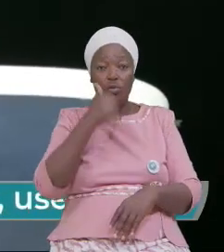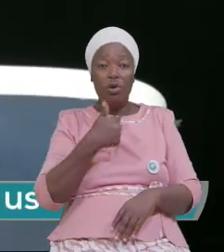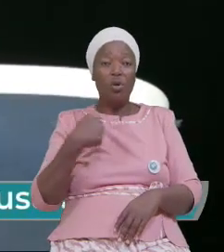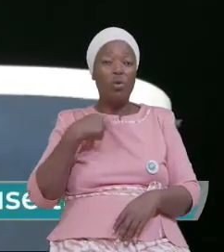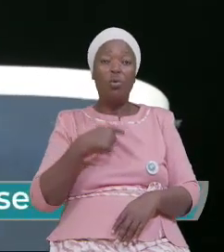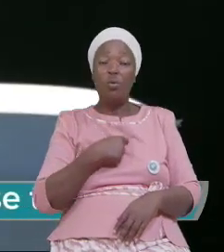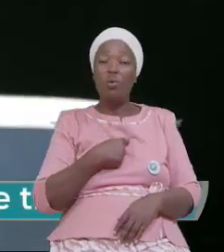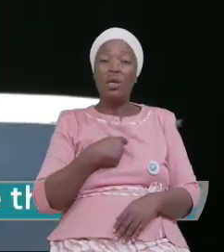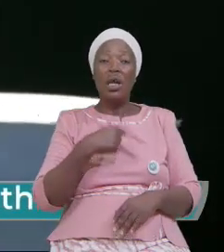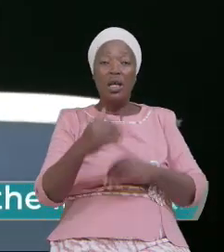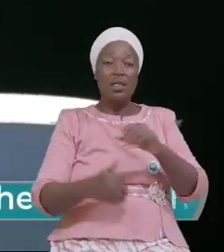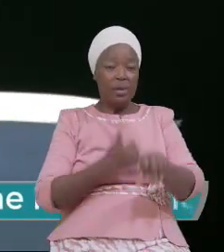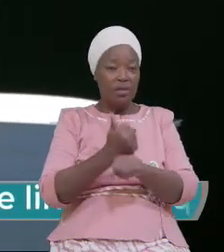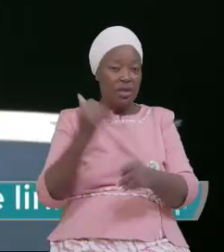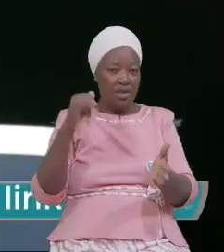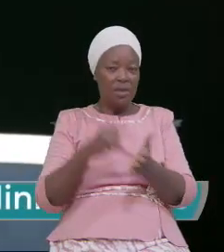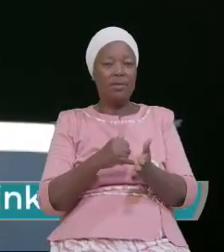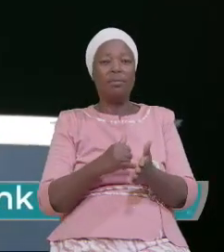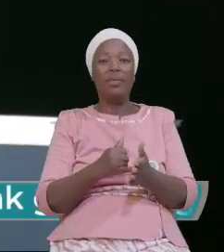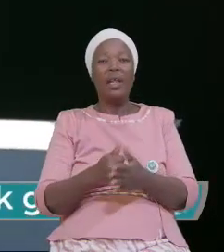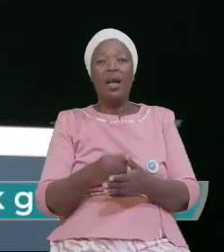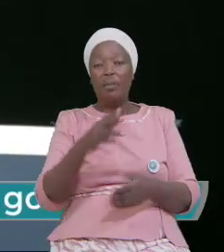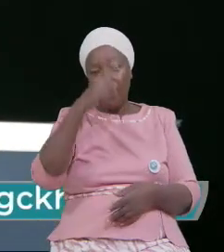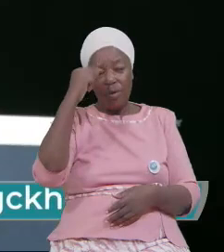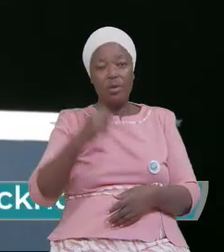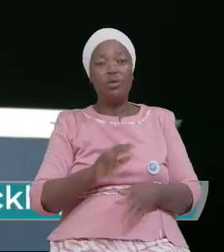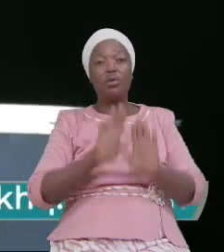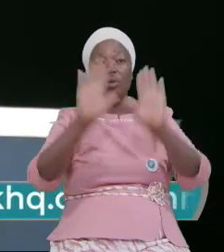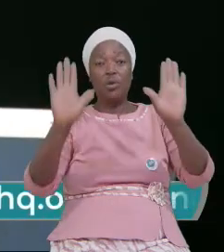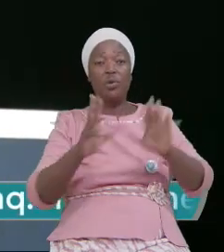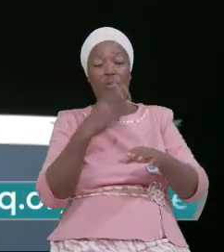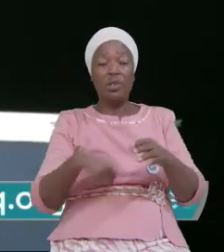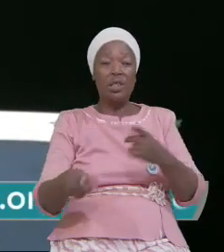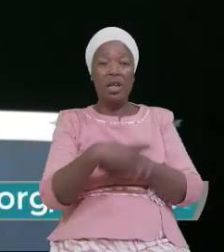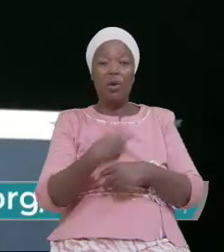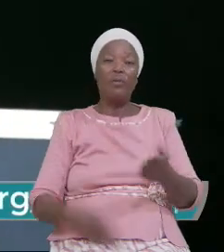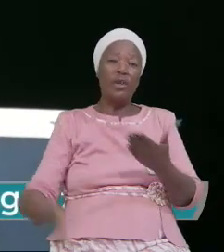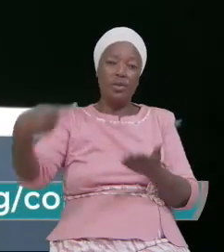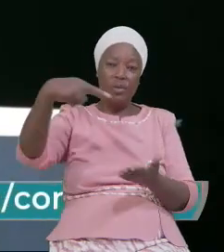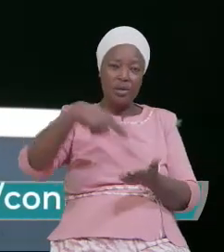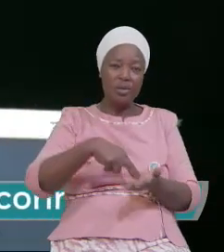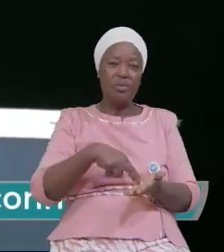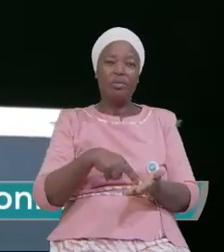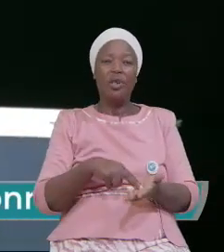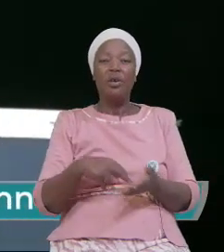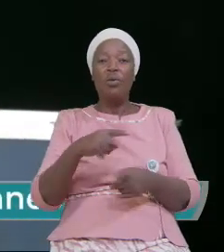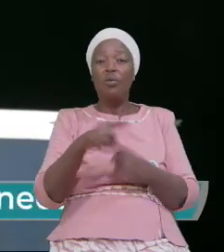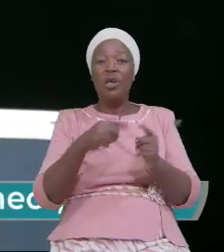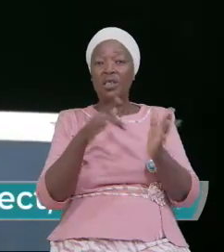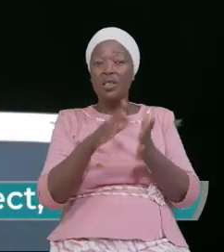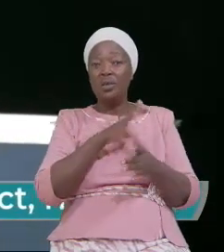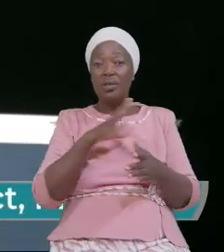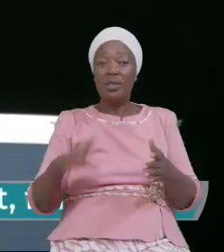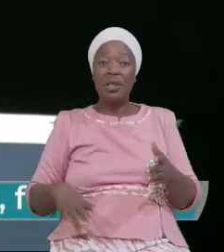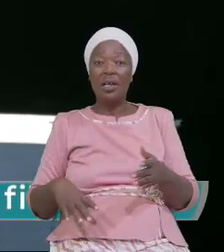up. Sunday was the day of resurrection. When Jesus Christ rose up,